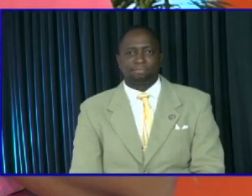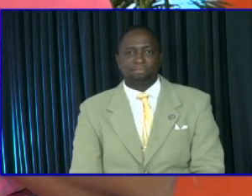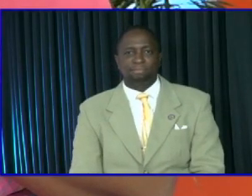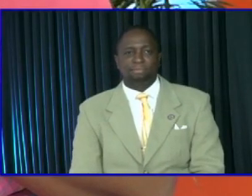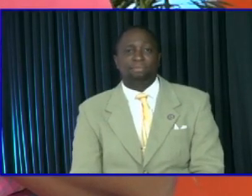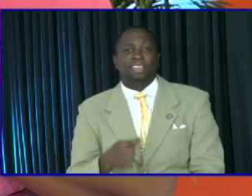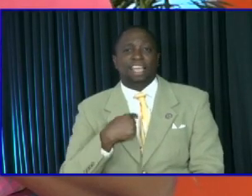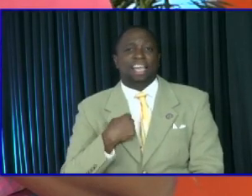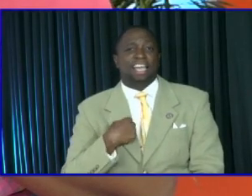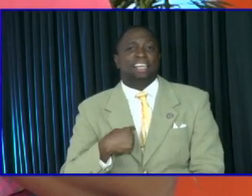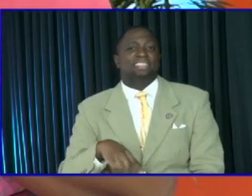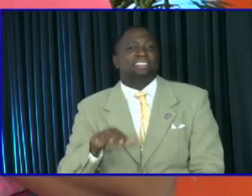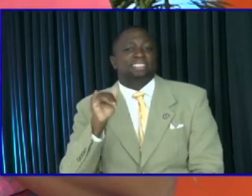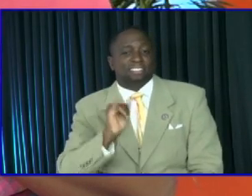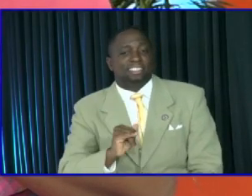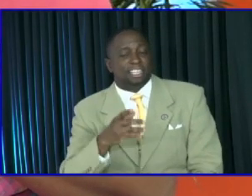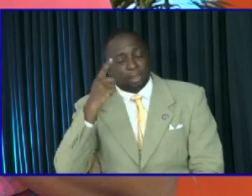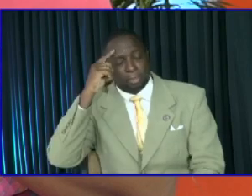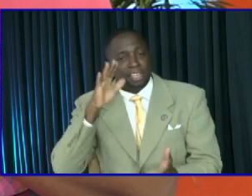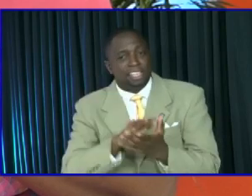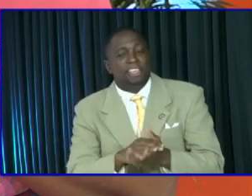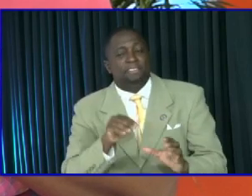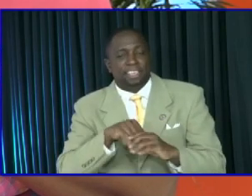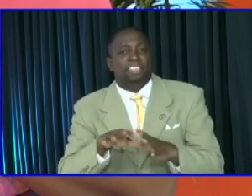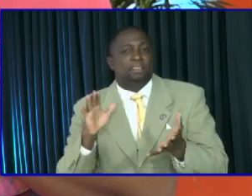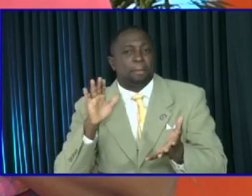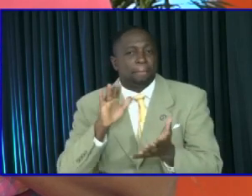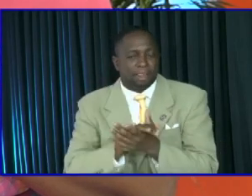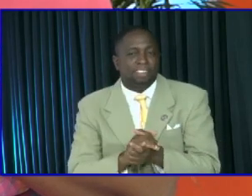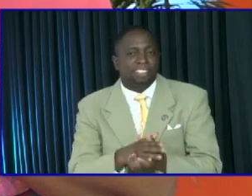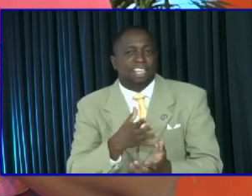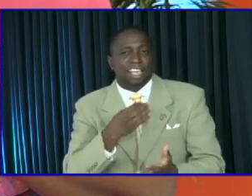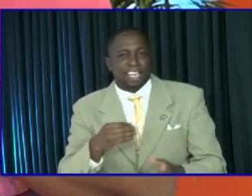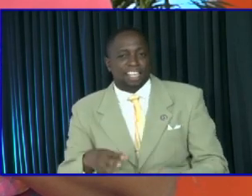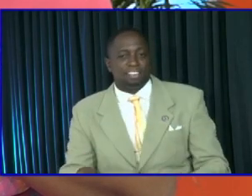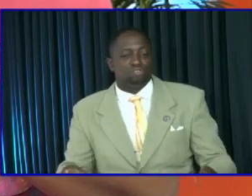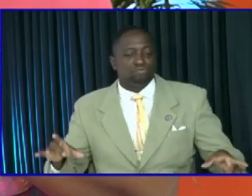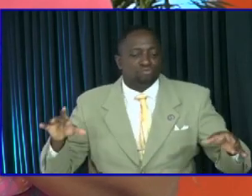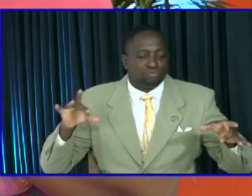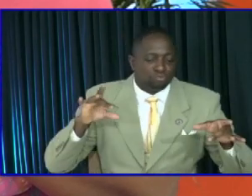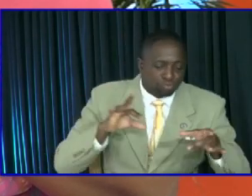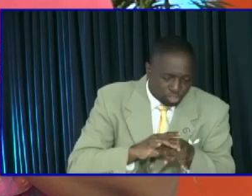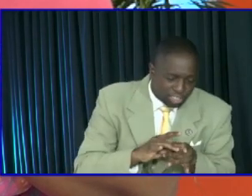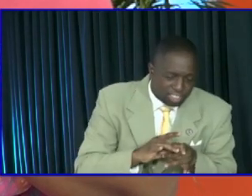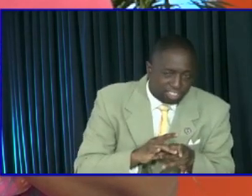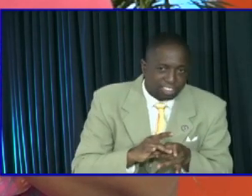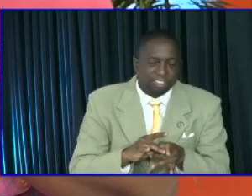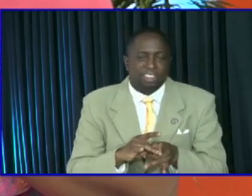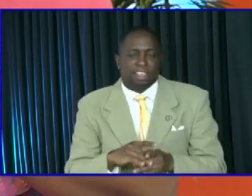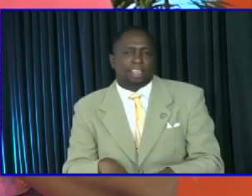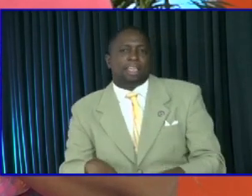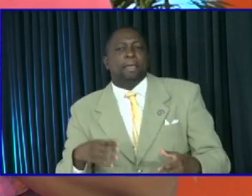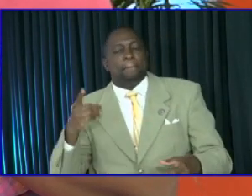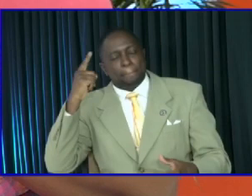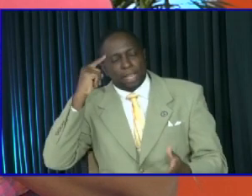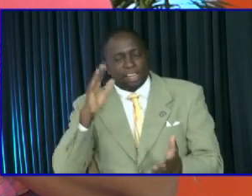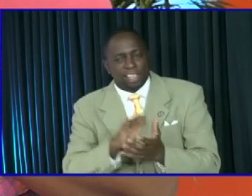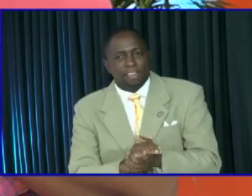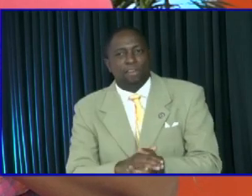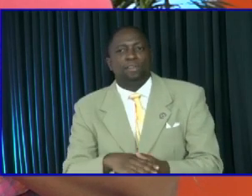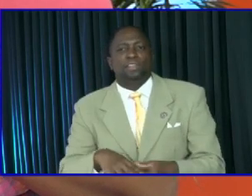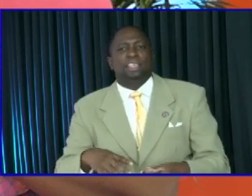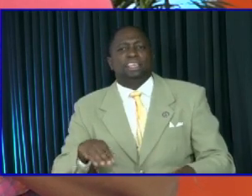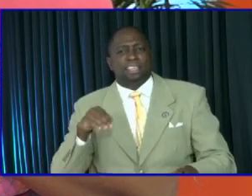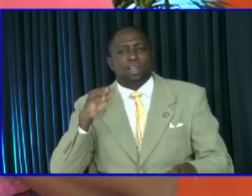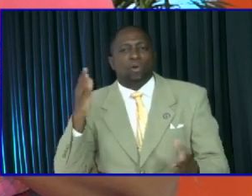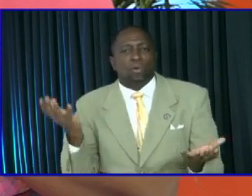I still believe in marriage. I still believe in the bonds of marriage. I still believe in what the Lord says that marriage is